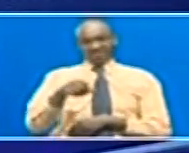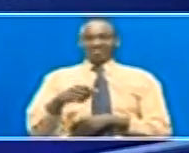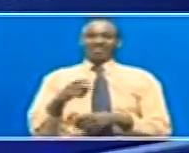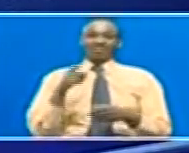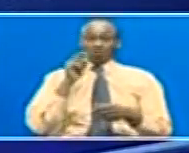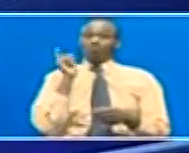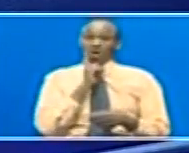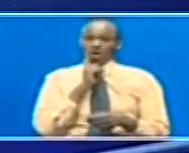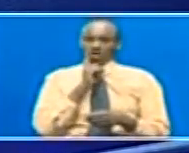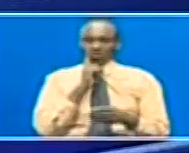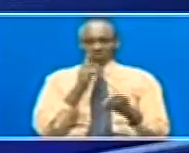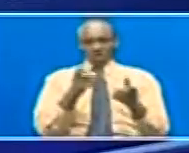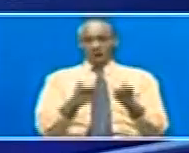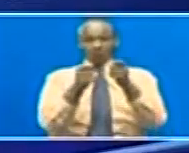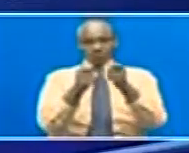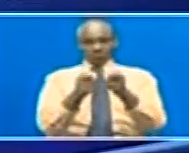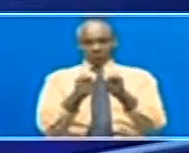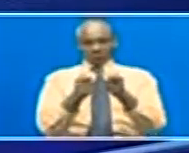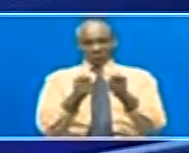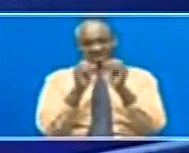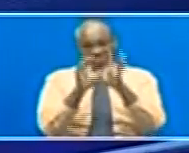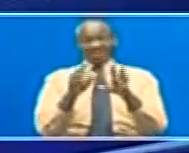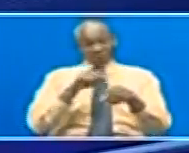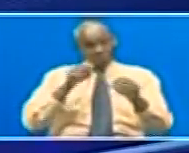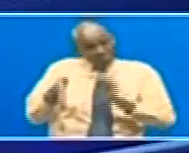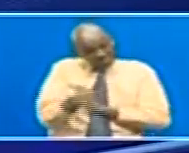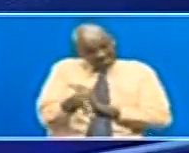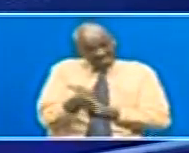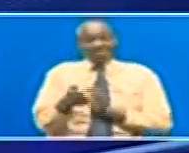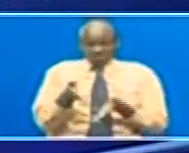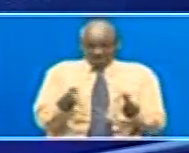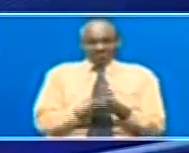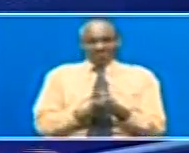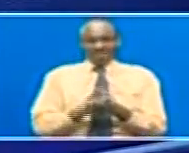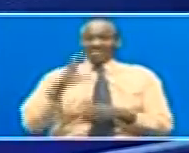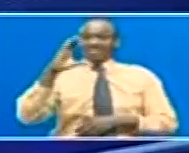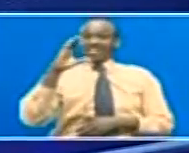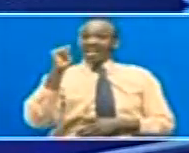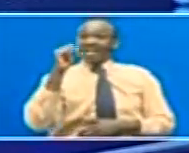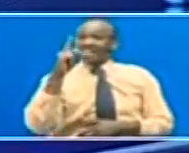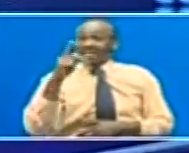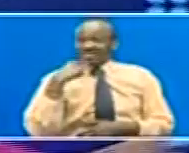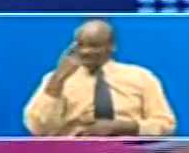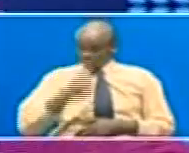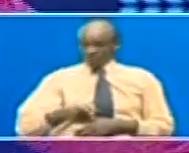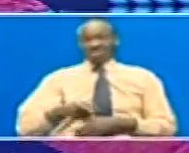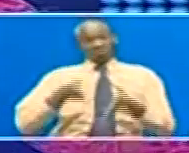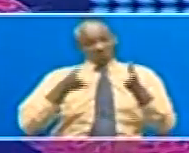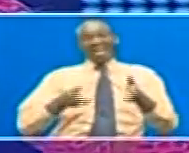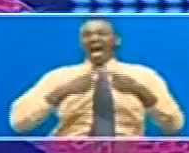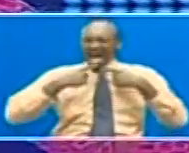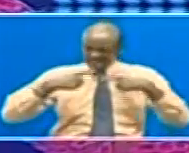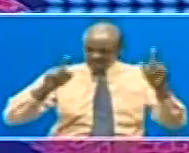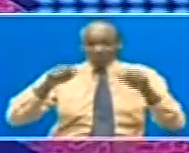at blank television screens starting midnight tonight. The Communications Authority made the shocking announcement